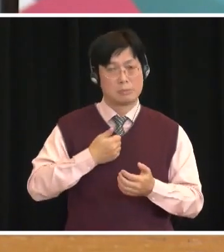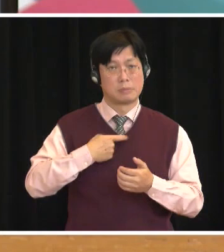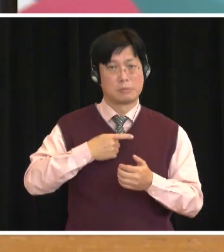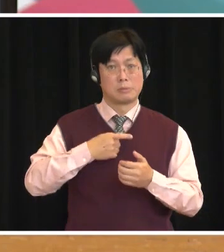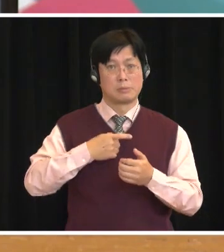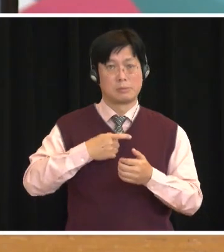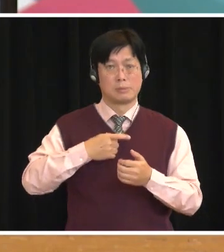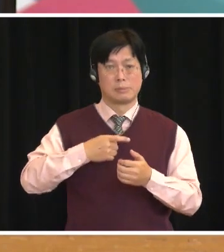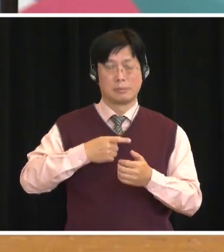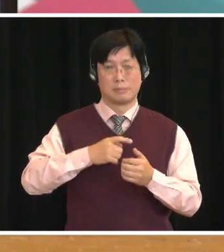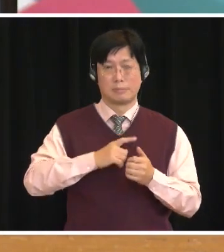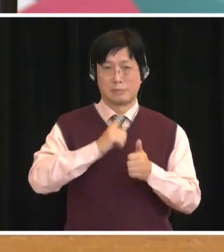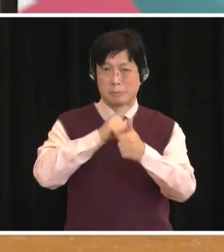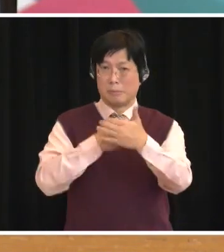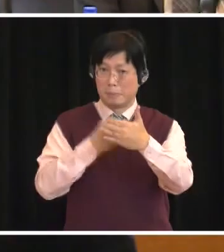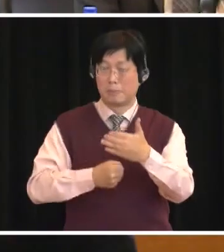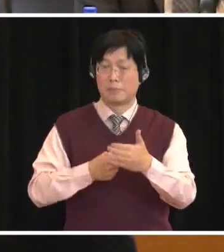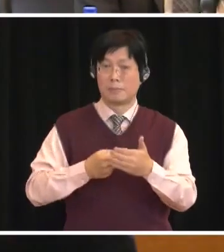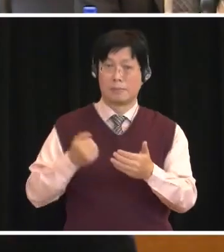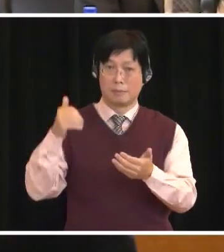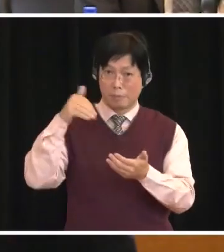subsequently. Thank you.